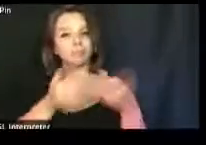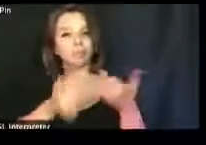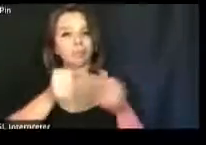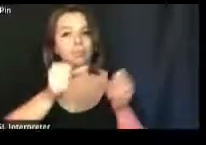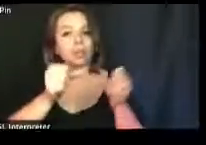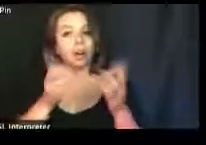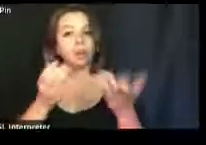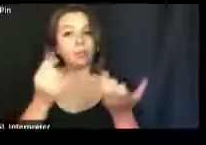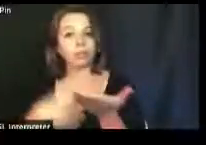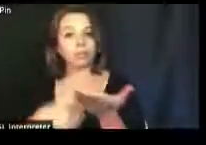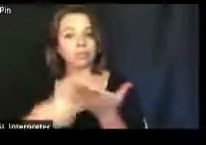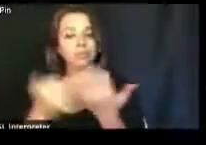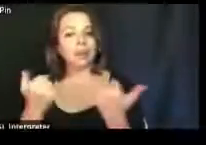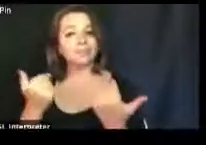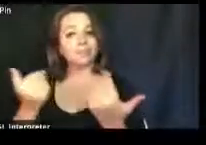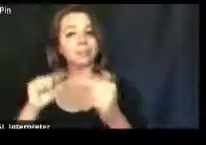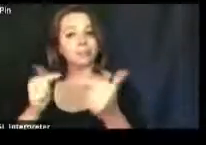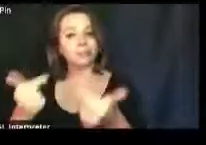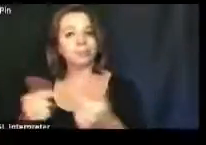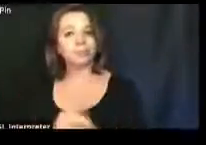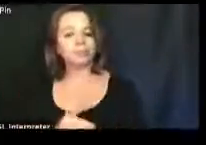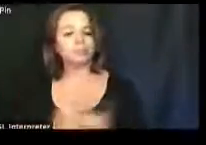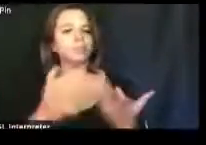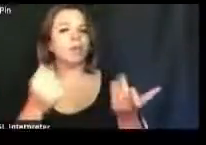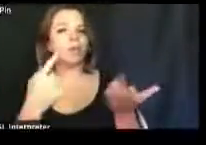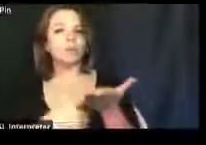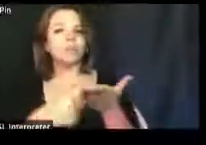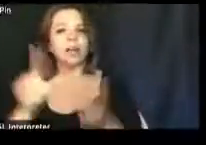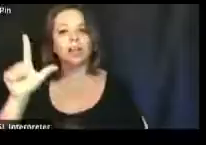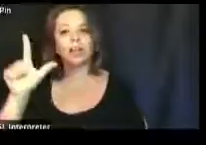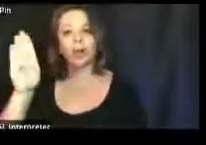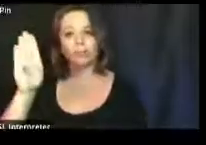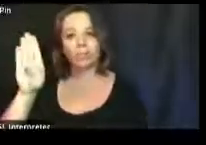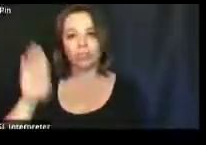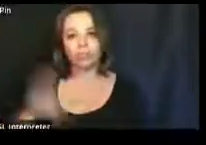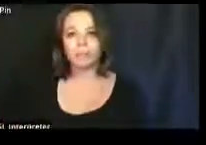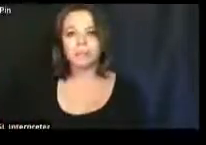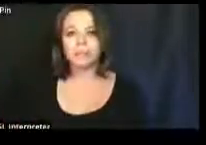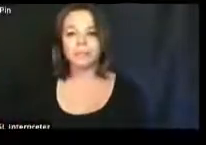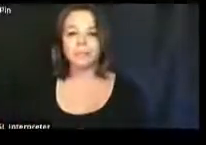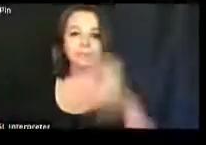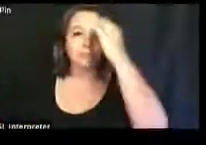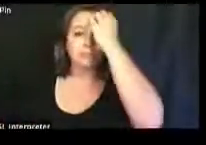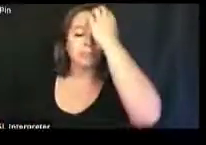yours. I'd like to discuss Long Beach area.